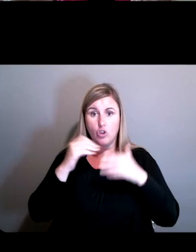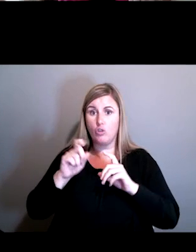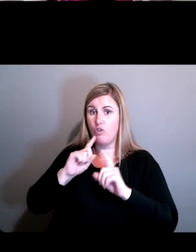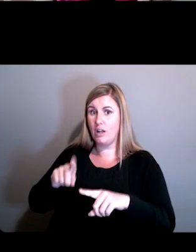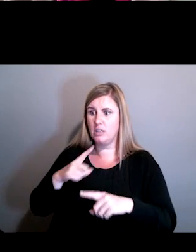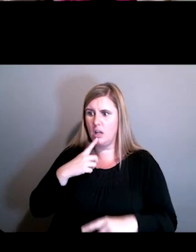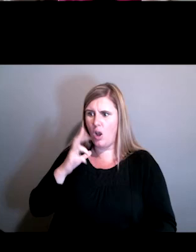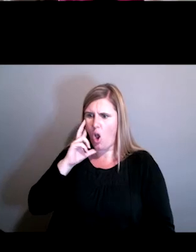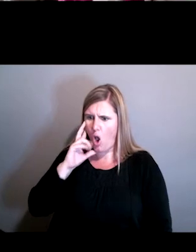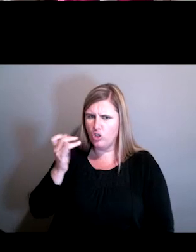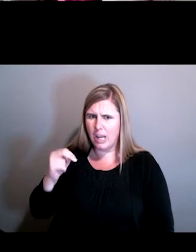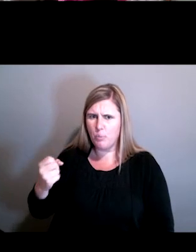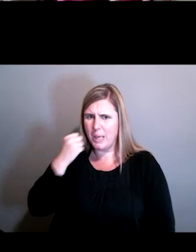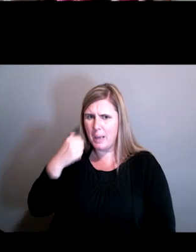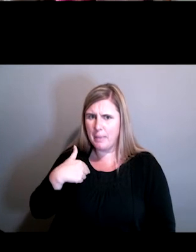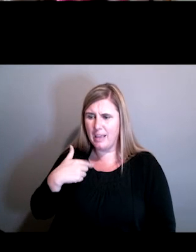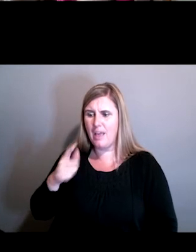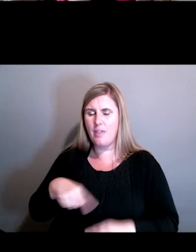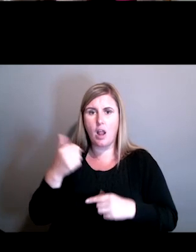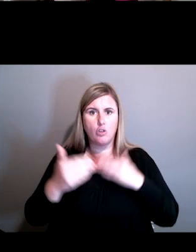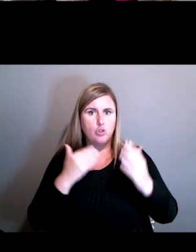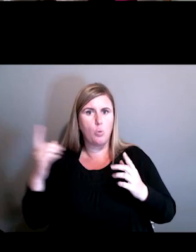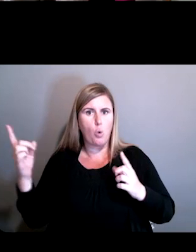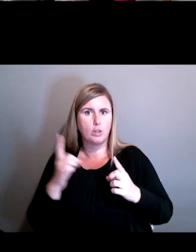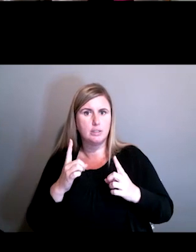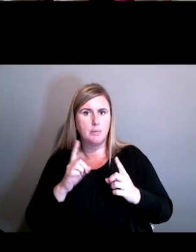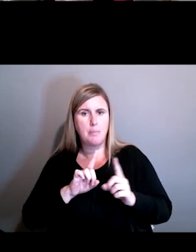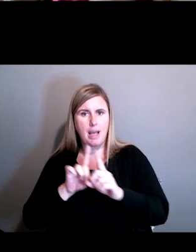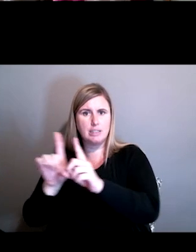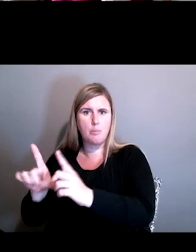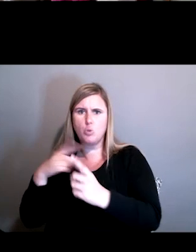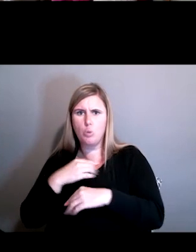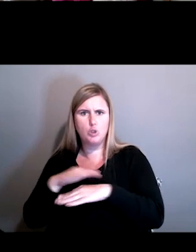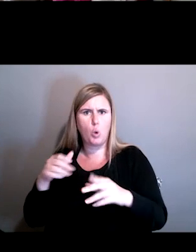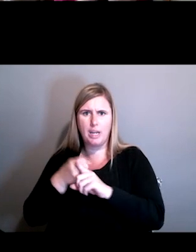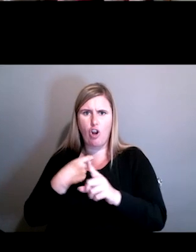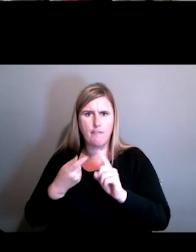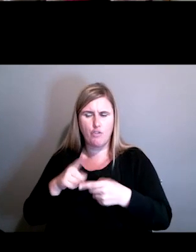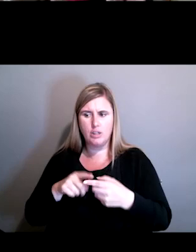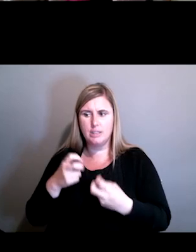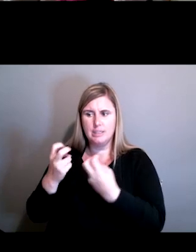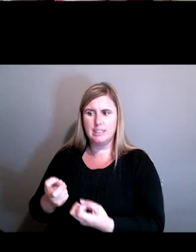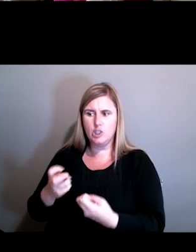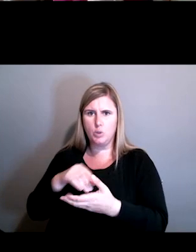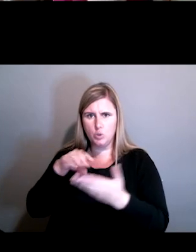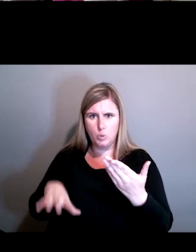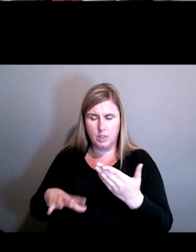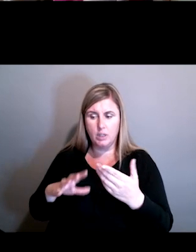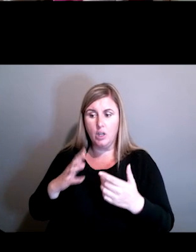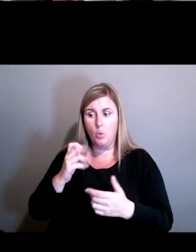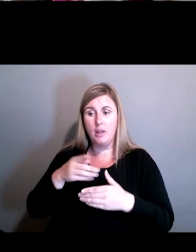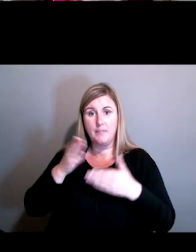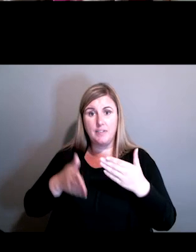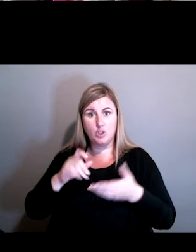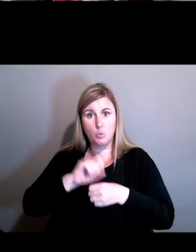another adult walks him back to the table saying, "We don't hit our friends," and then sits with that student while he finishes the work. Or we can respond